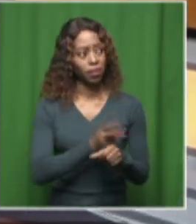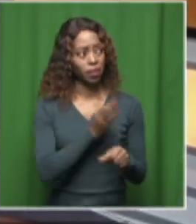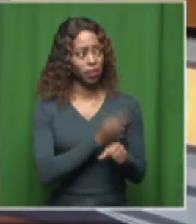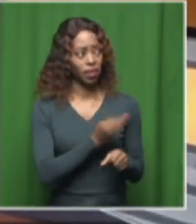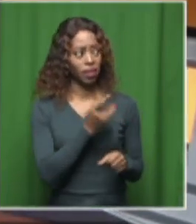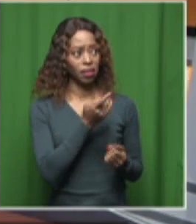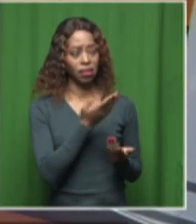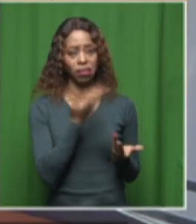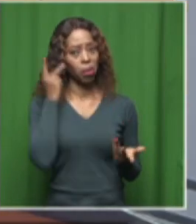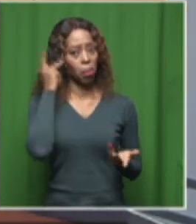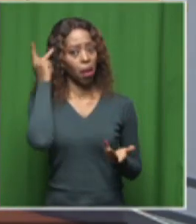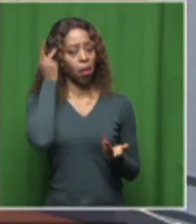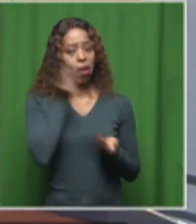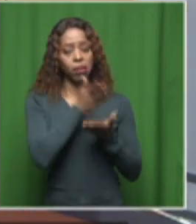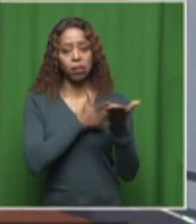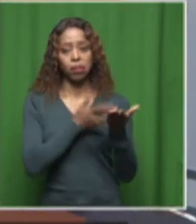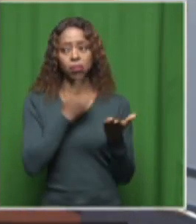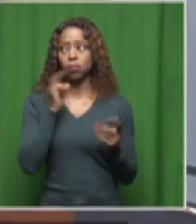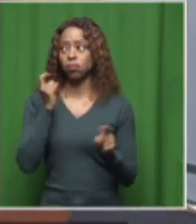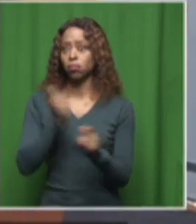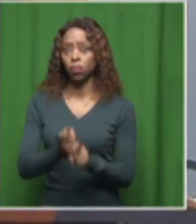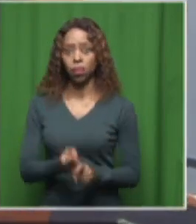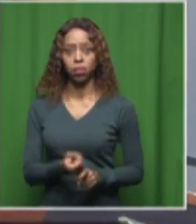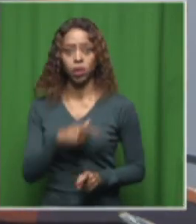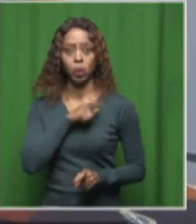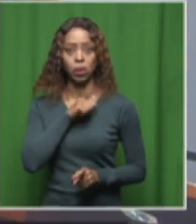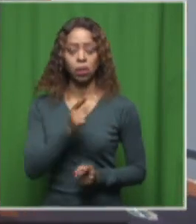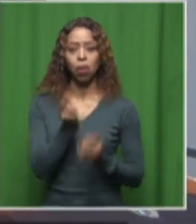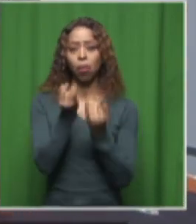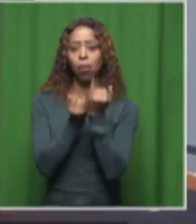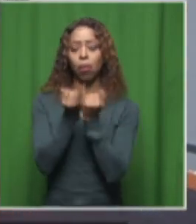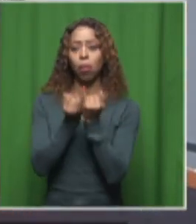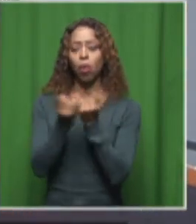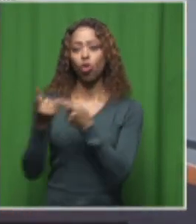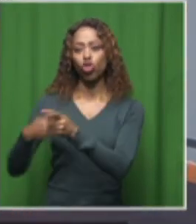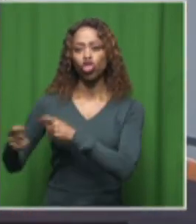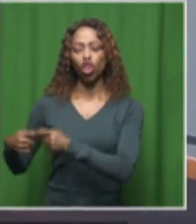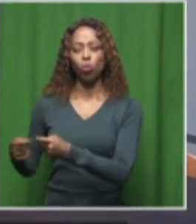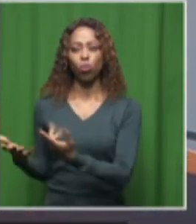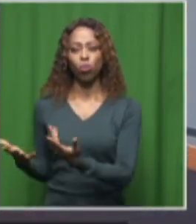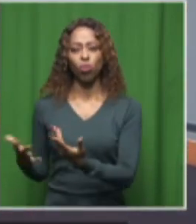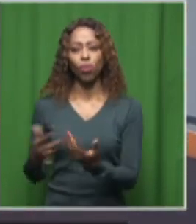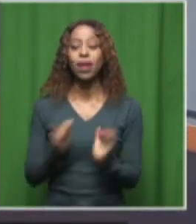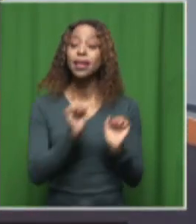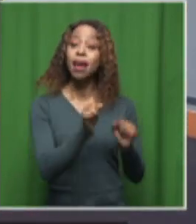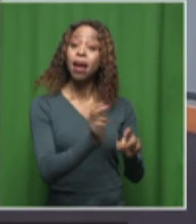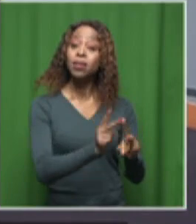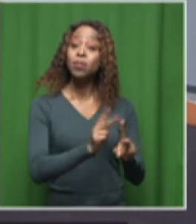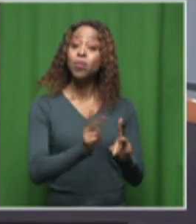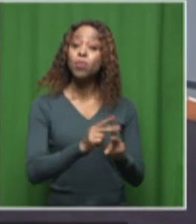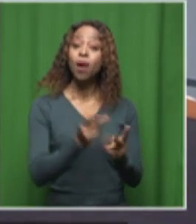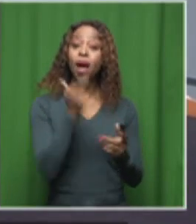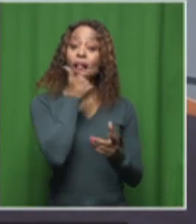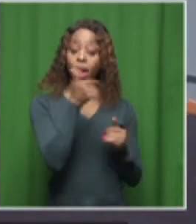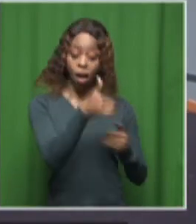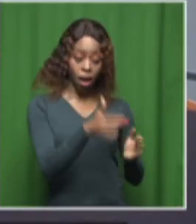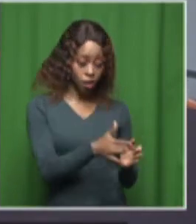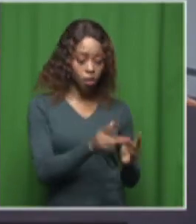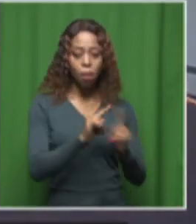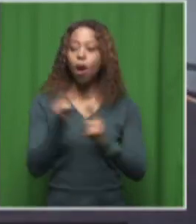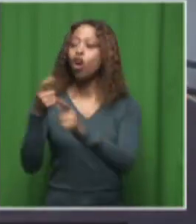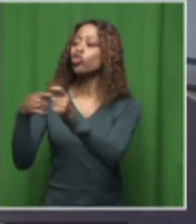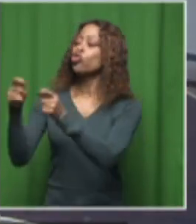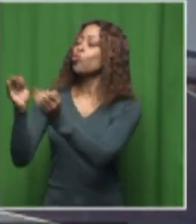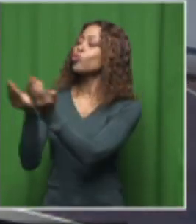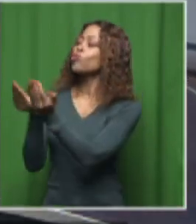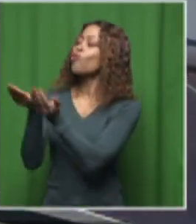it, quite hard that they are now competing with tuck shops. Because you can prepare stuffed in for your kid, and then the tuck shop